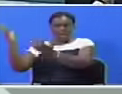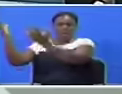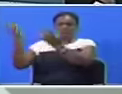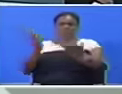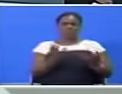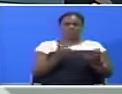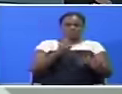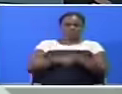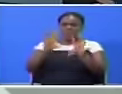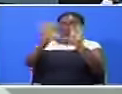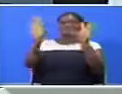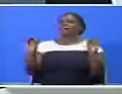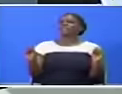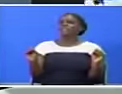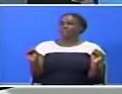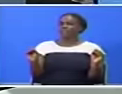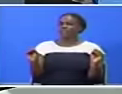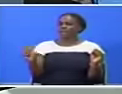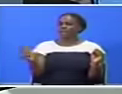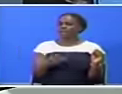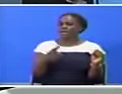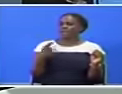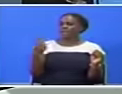the budget speech. Yes, on March 30th.